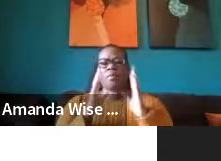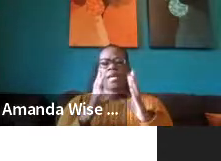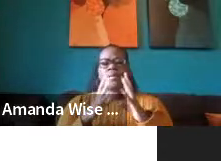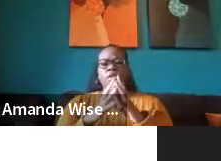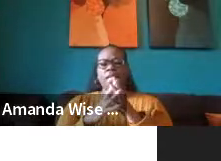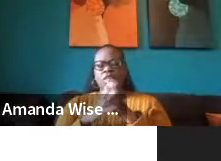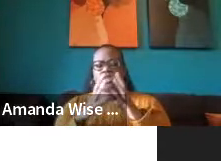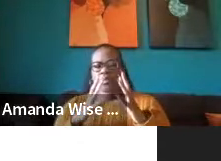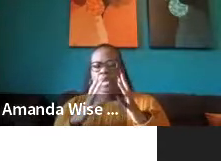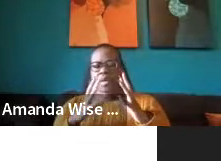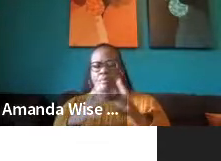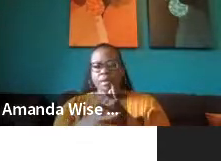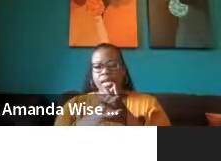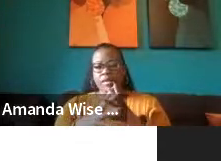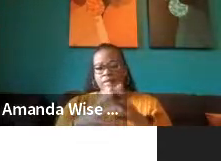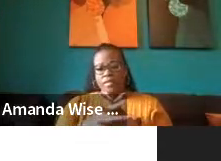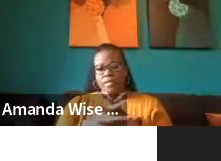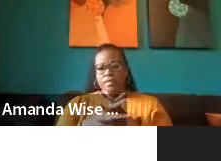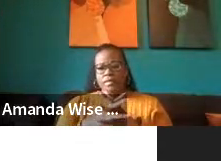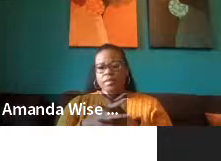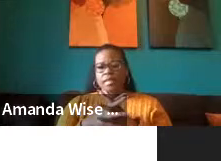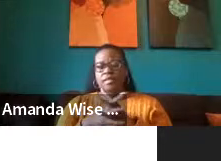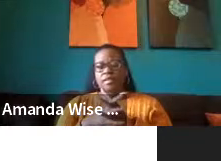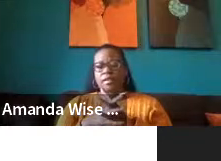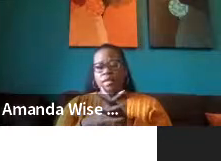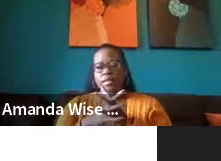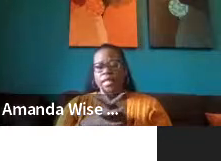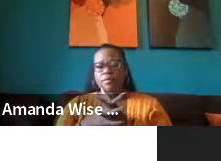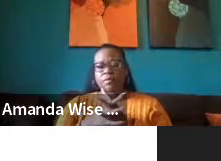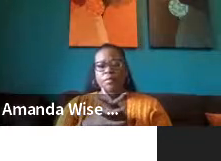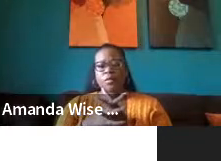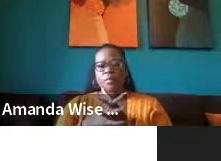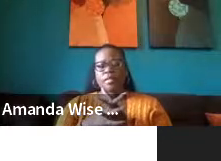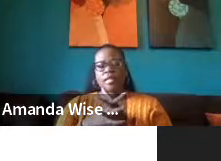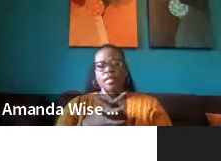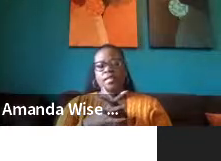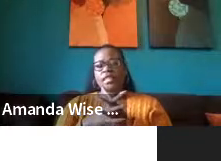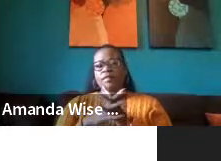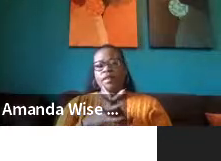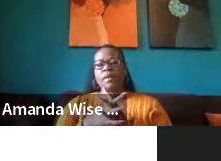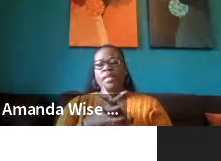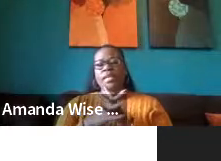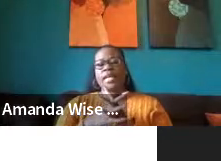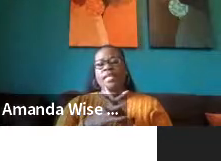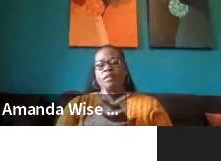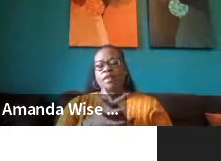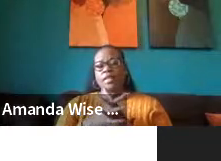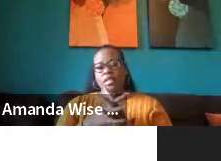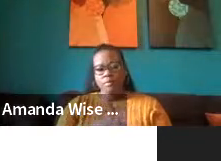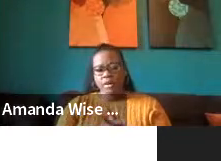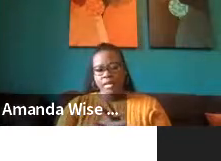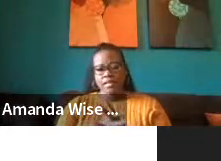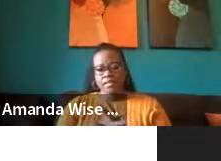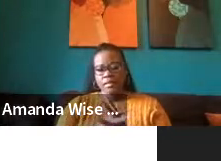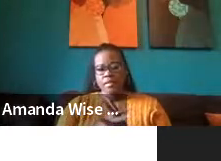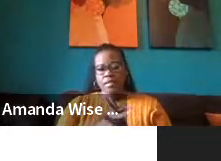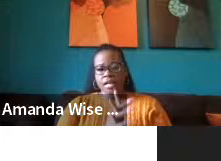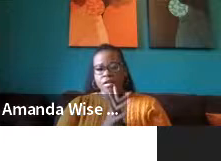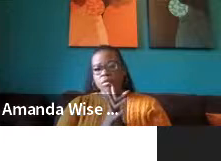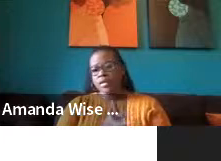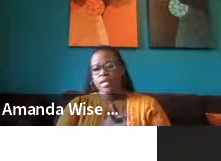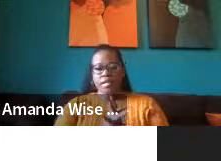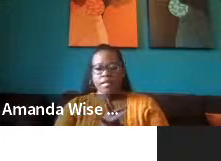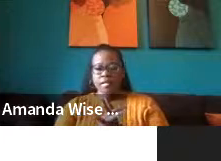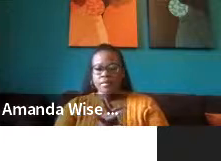for you to be able to actually create a brand with this. And so I want to stop for a moment and see if anybody can identify these brands